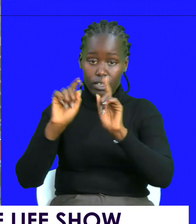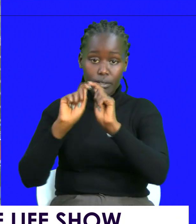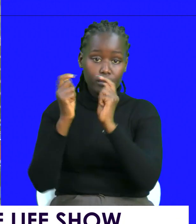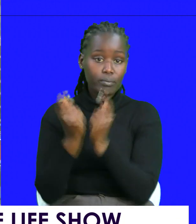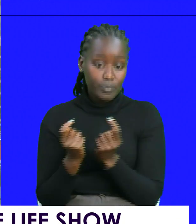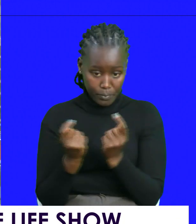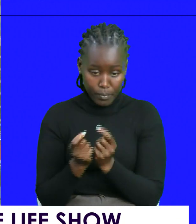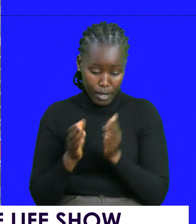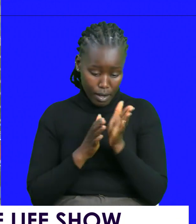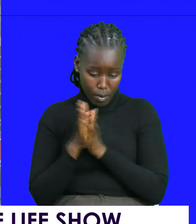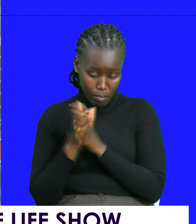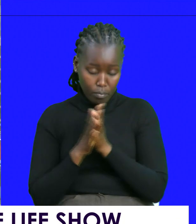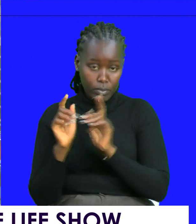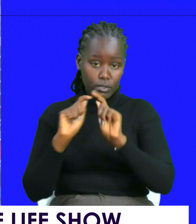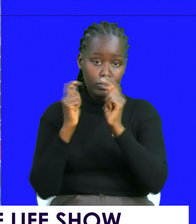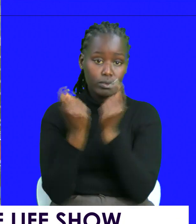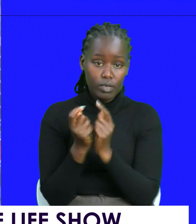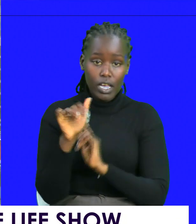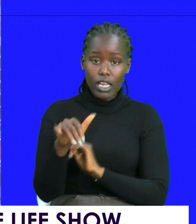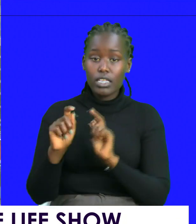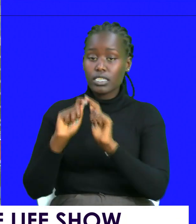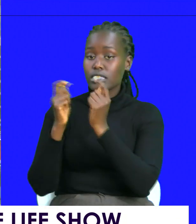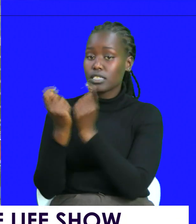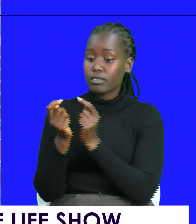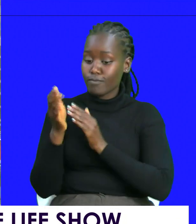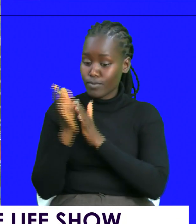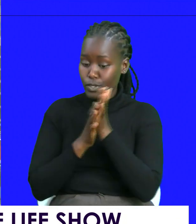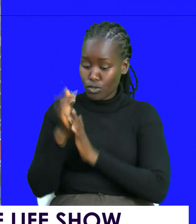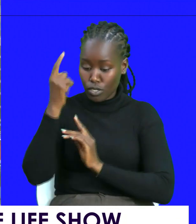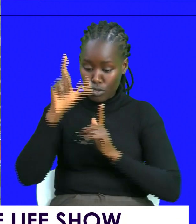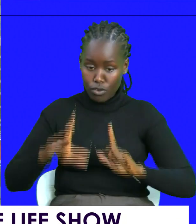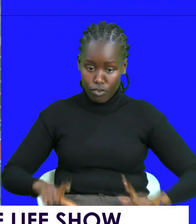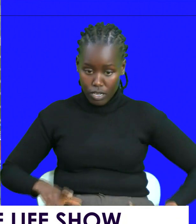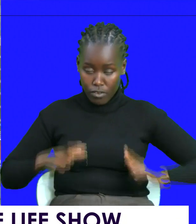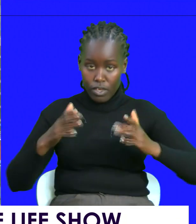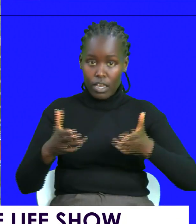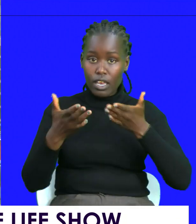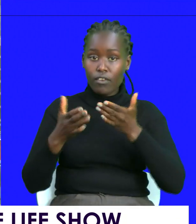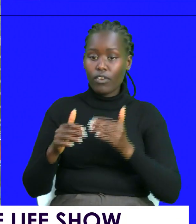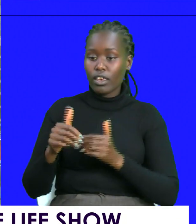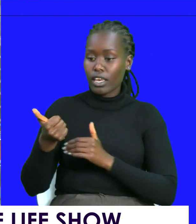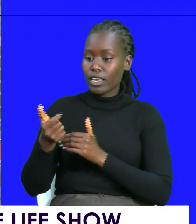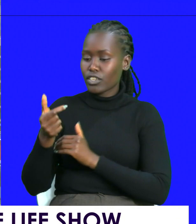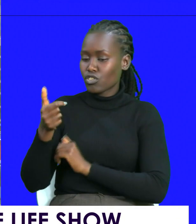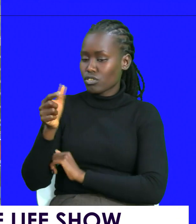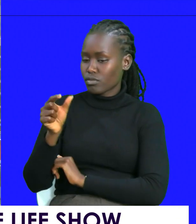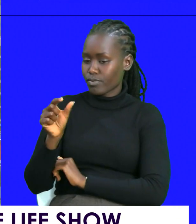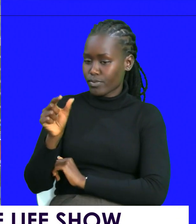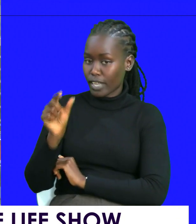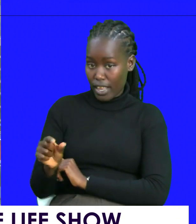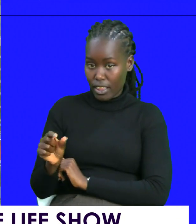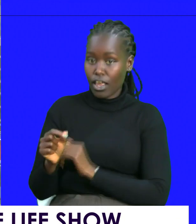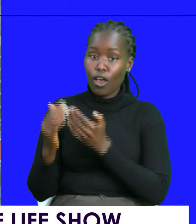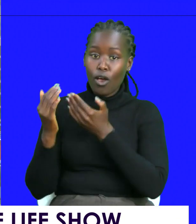is a passionate team. That is the team that is passionate for life, giving each other opportunity. I'm talking about